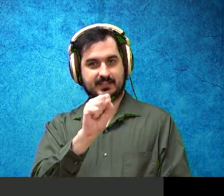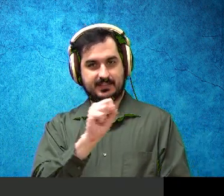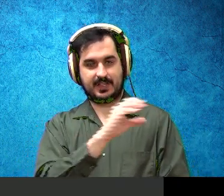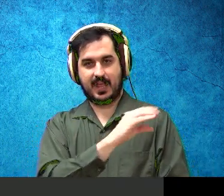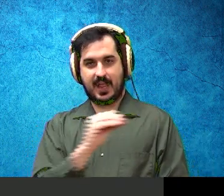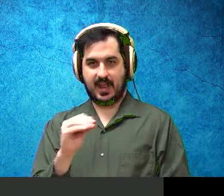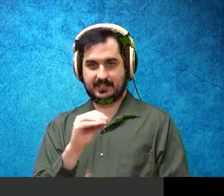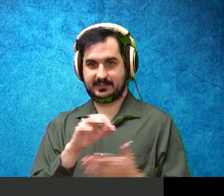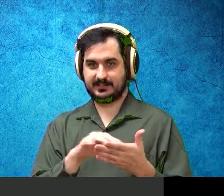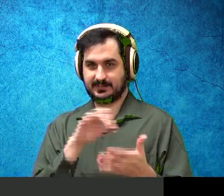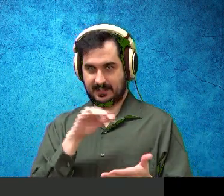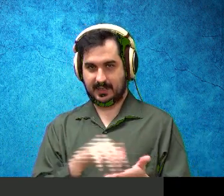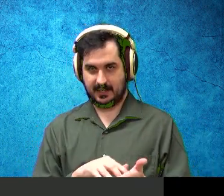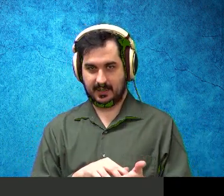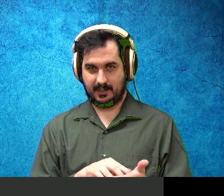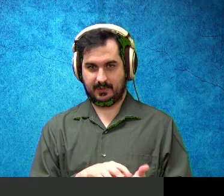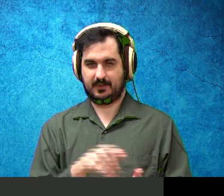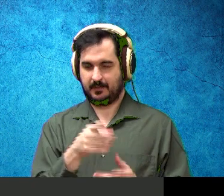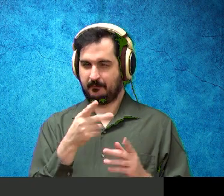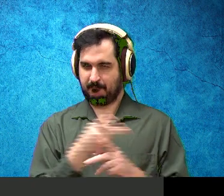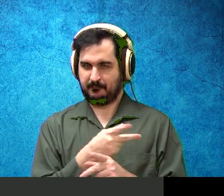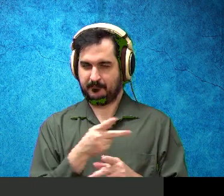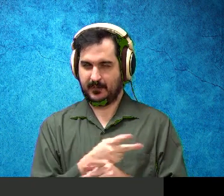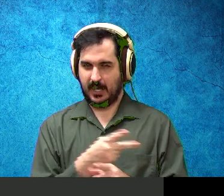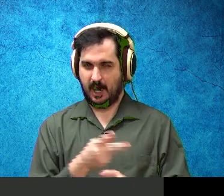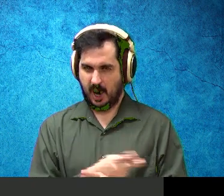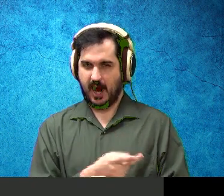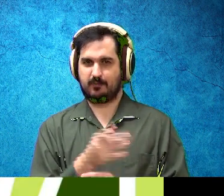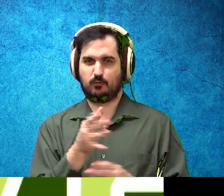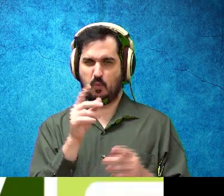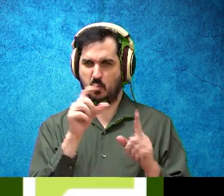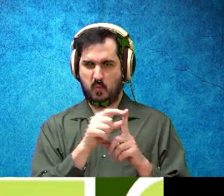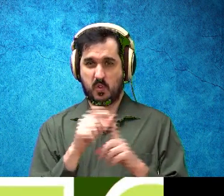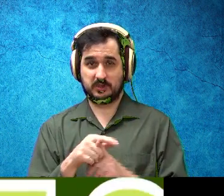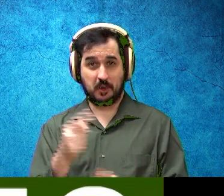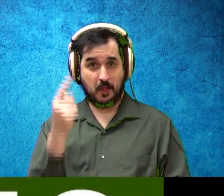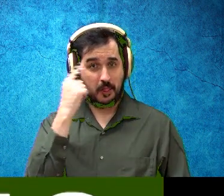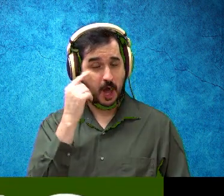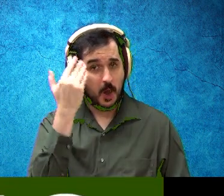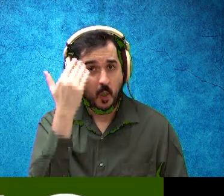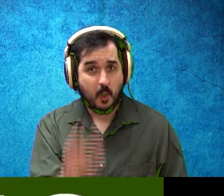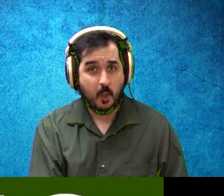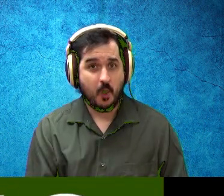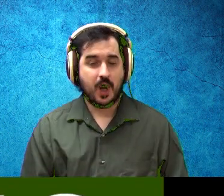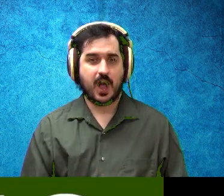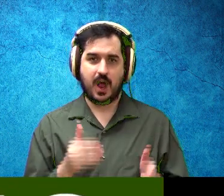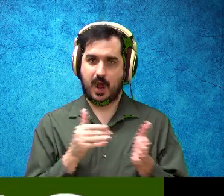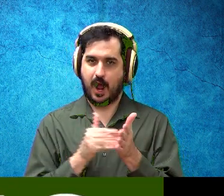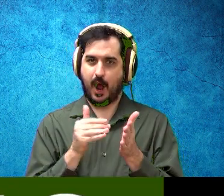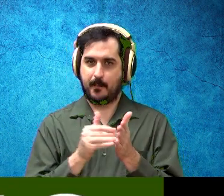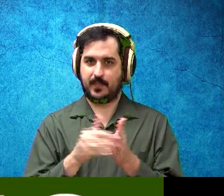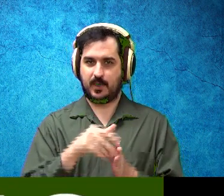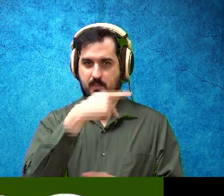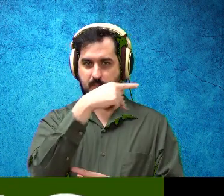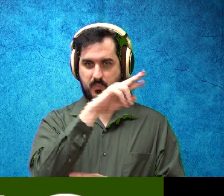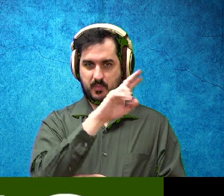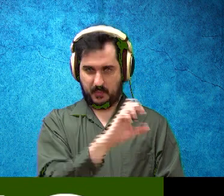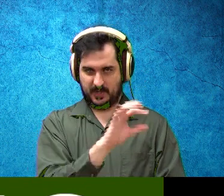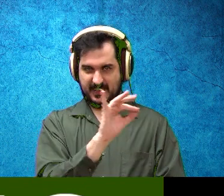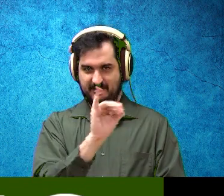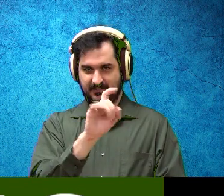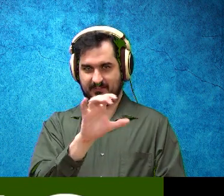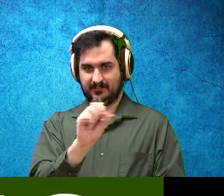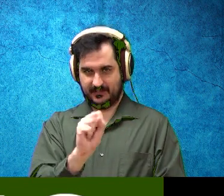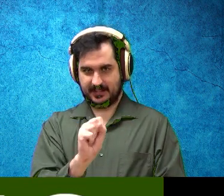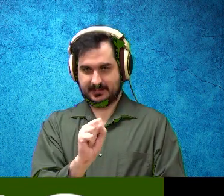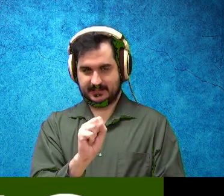mean, you can figure out definitions of words you thought you didn't know. Common prefixes like anti, co, pre,